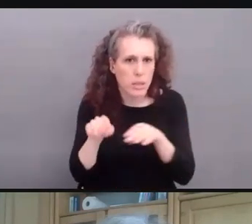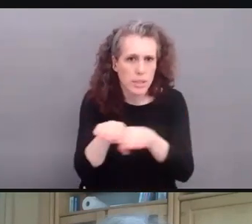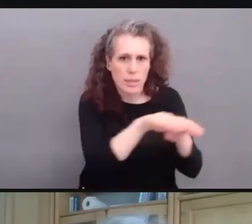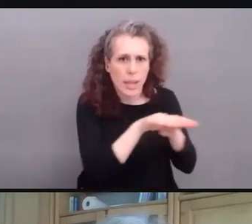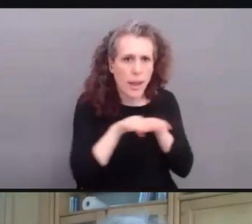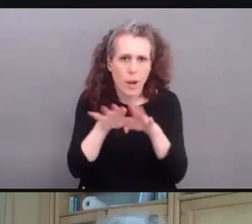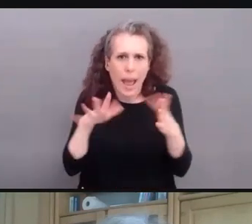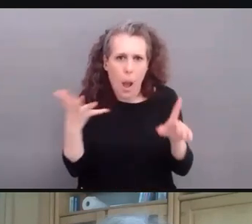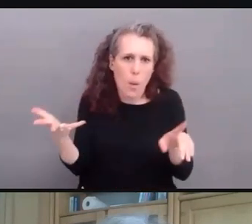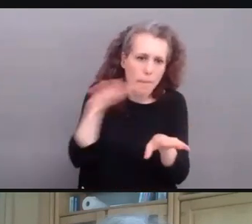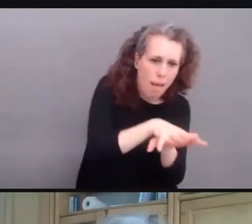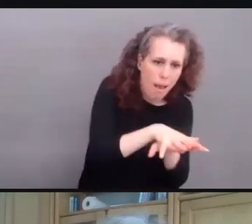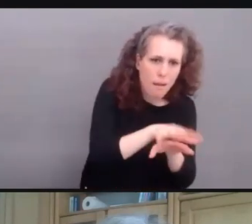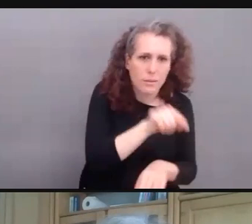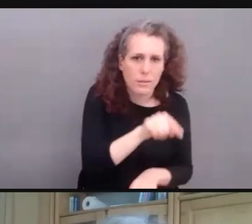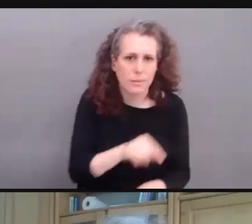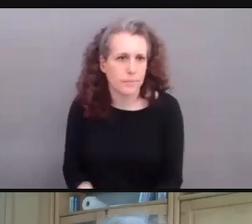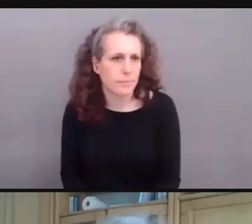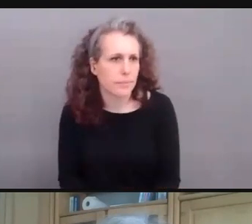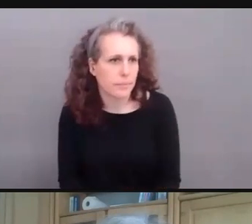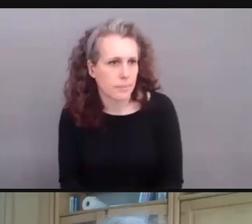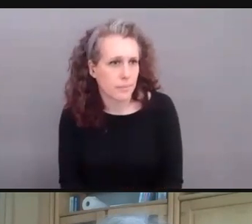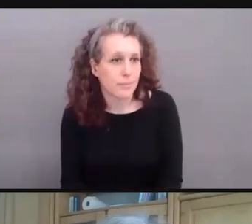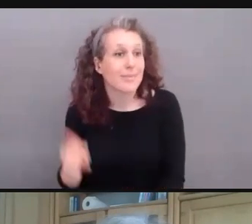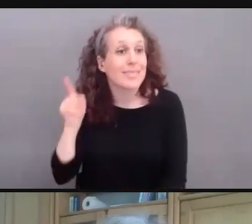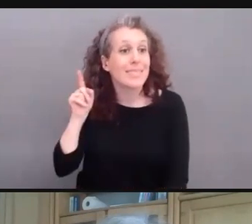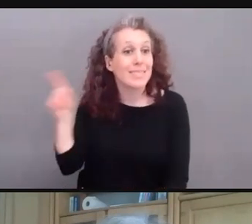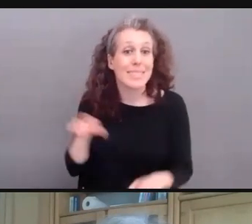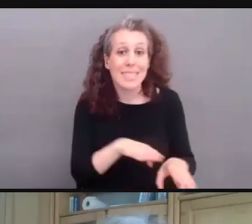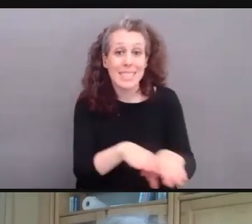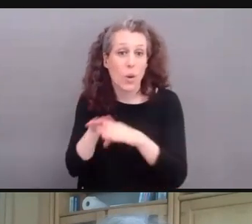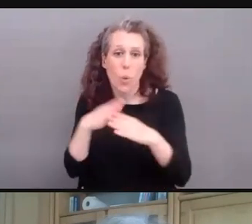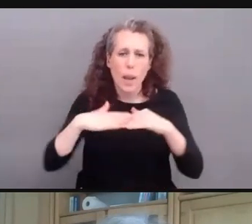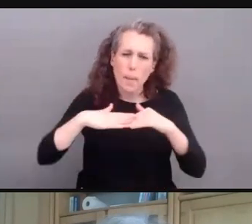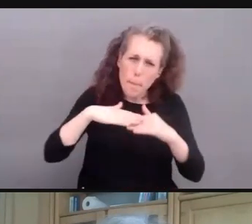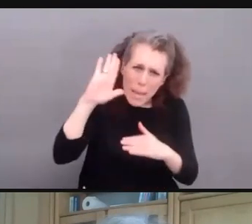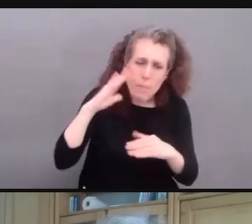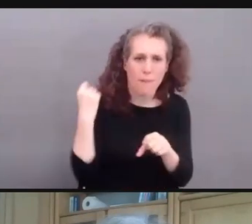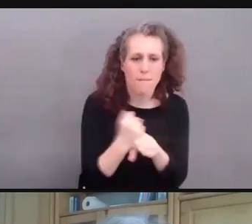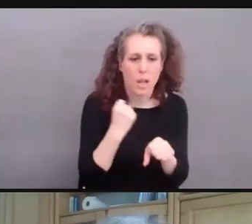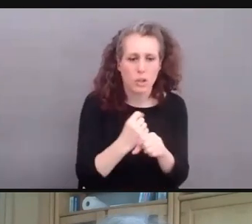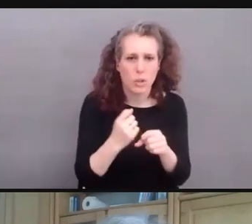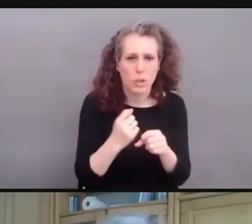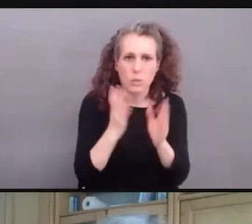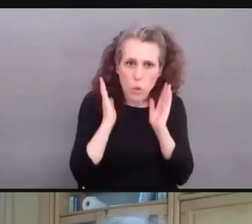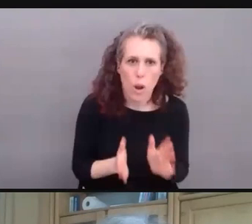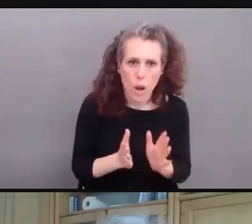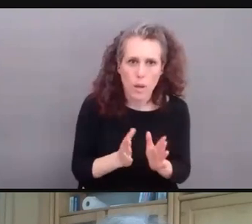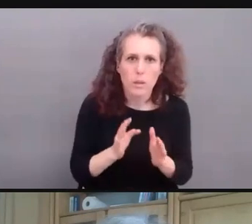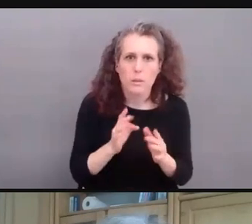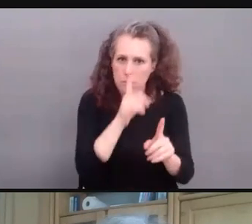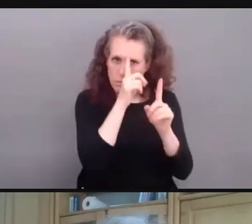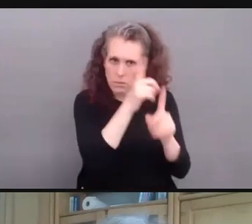is defining this standard, the minimum functional requirements and recommendations for an accessible